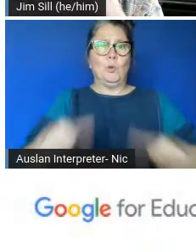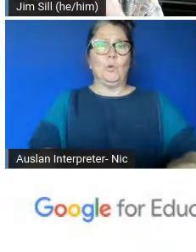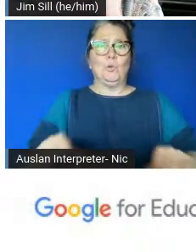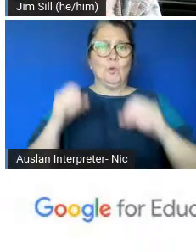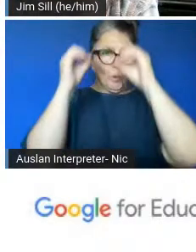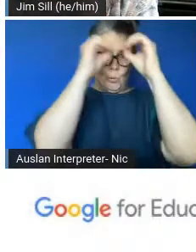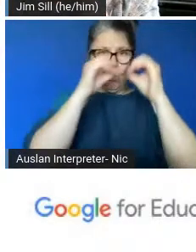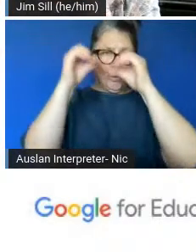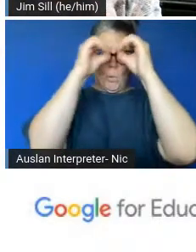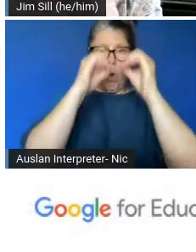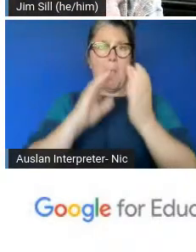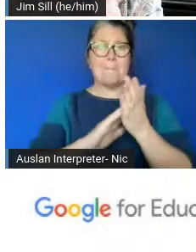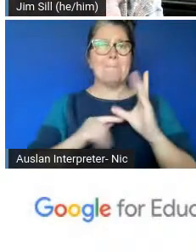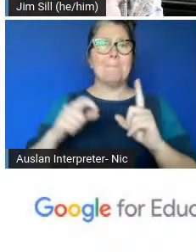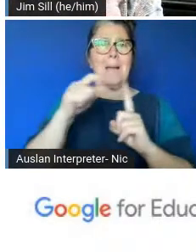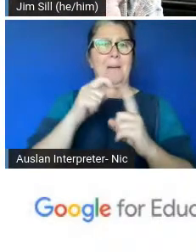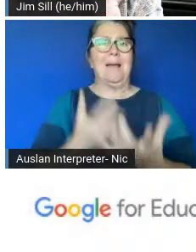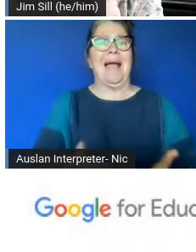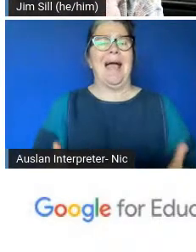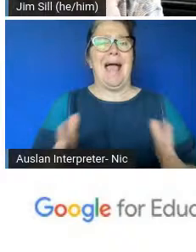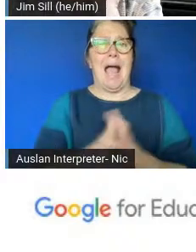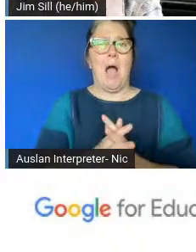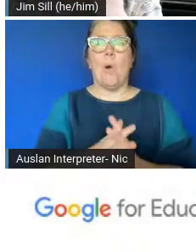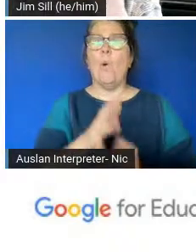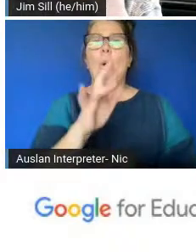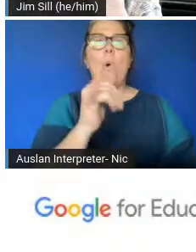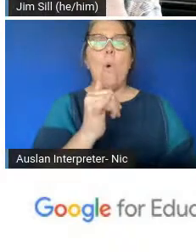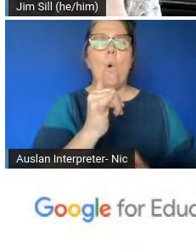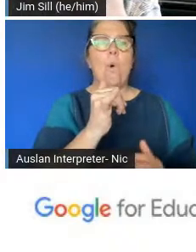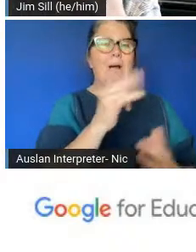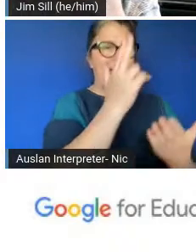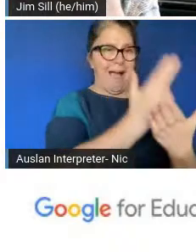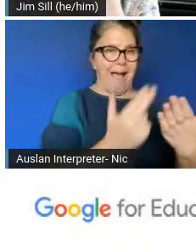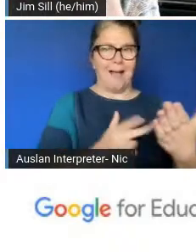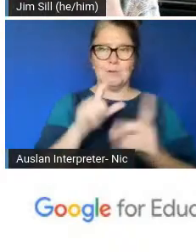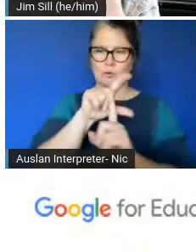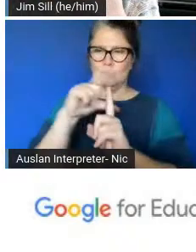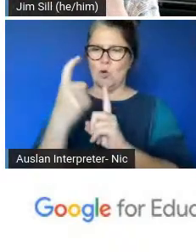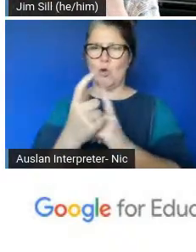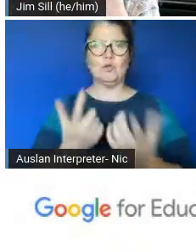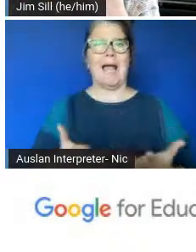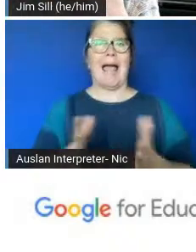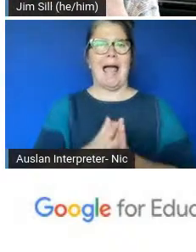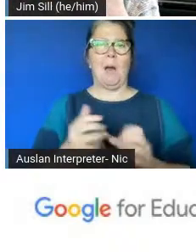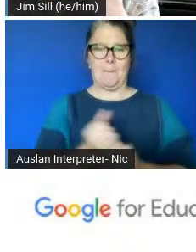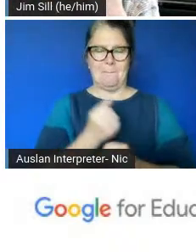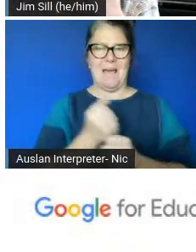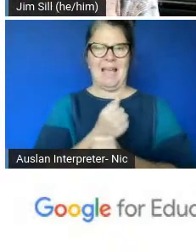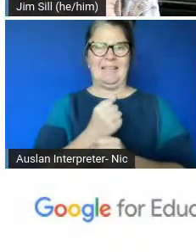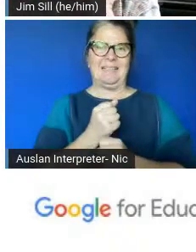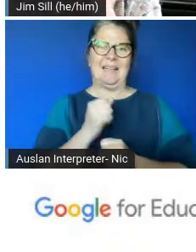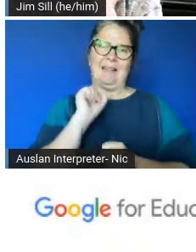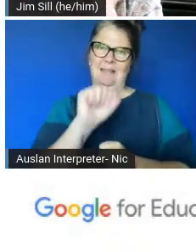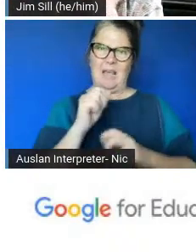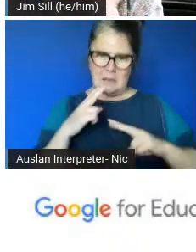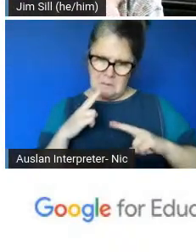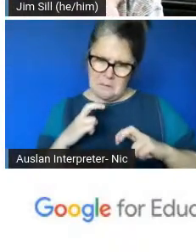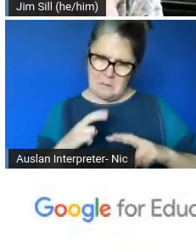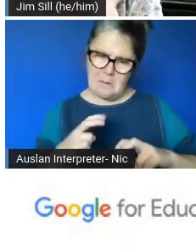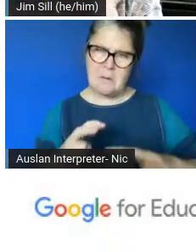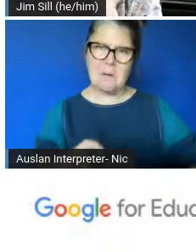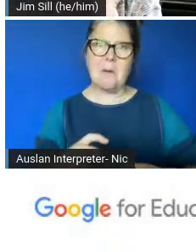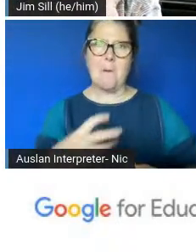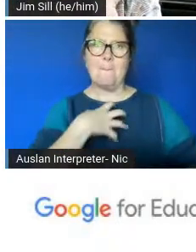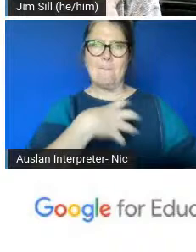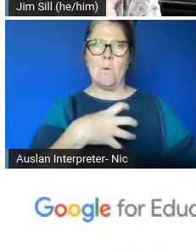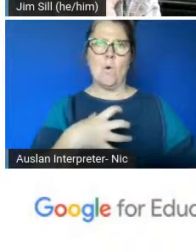particular, or arts and culture, to enrich inquiry for your kids? Because, I mean, we can't even really spend all that much